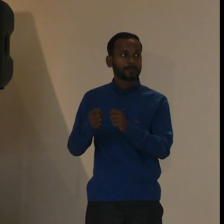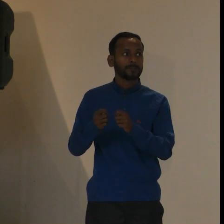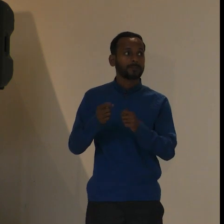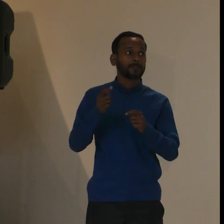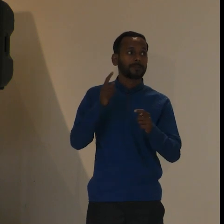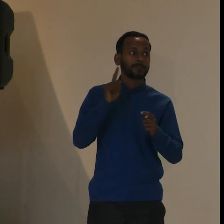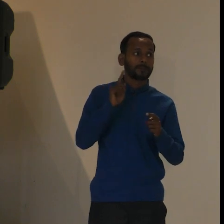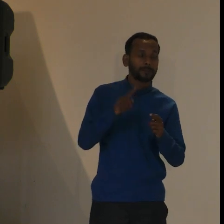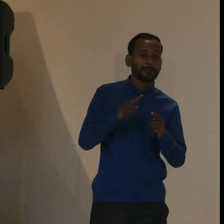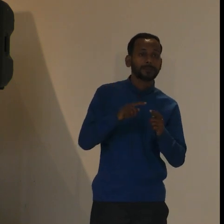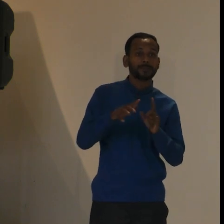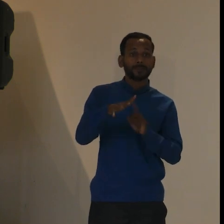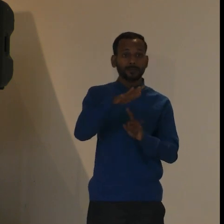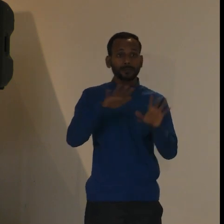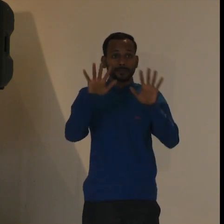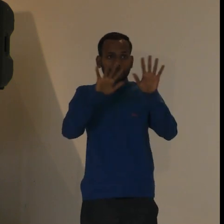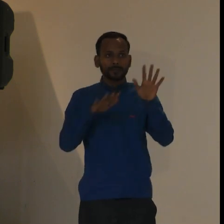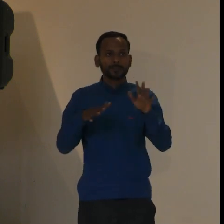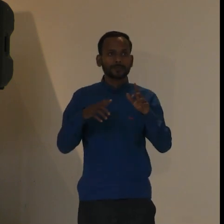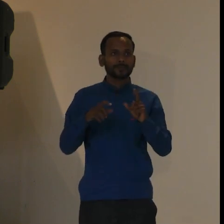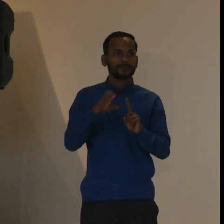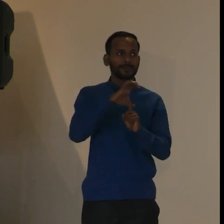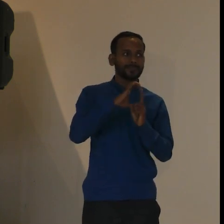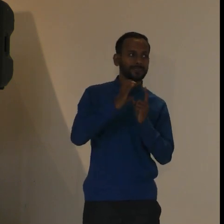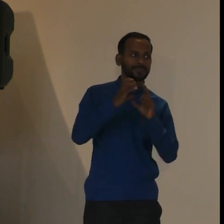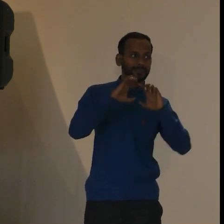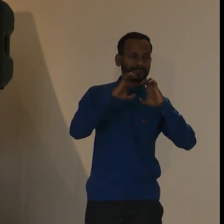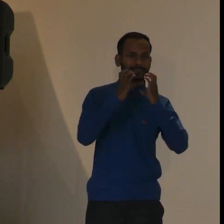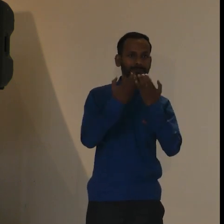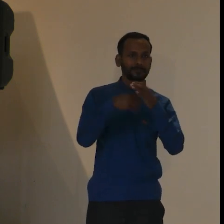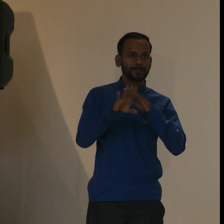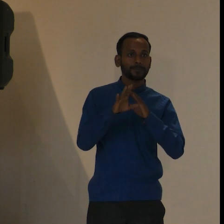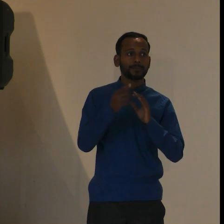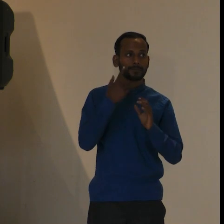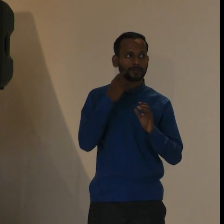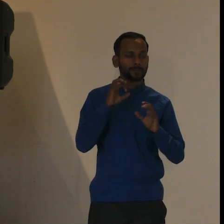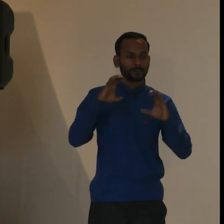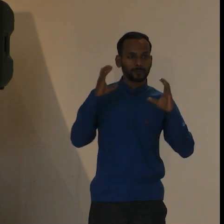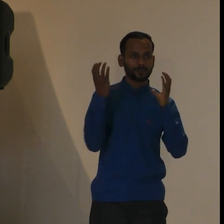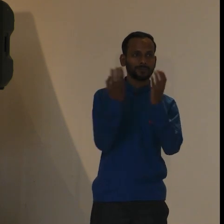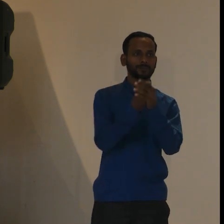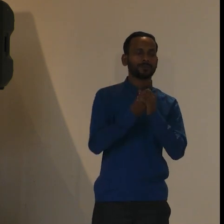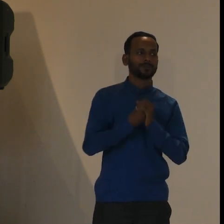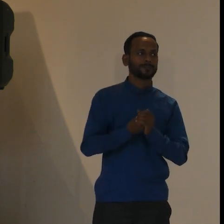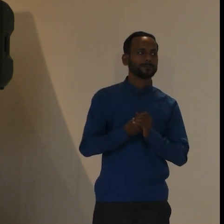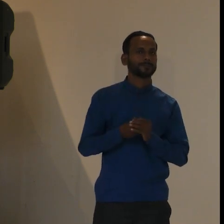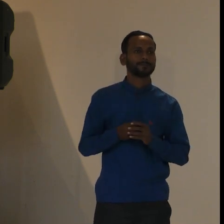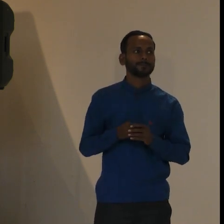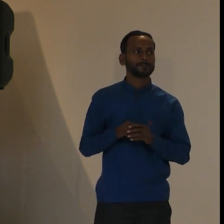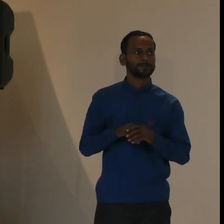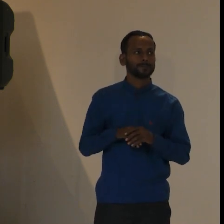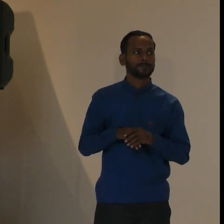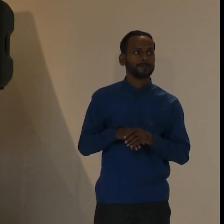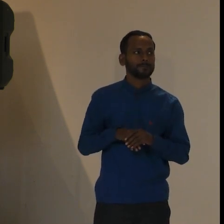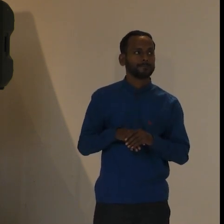we threatening museum culture? This is something that that's a question I'm not able to reconcile with myself. Every conversation we heard that. Yeah, no, but